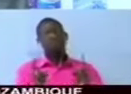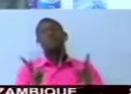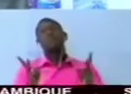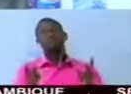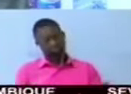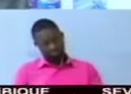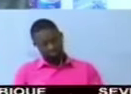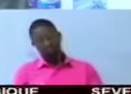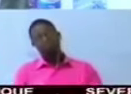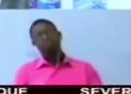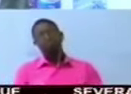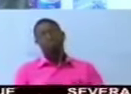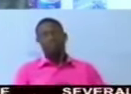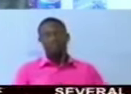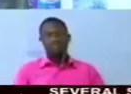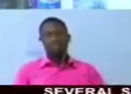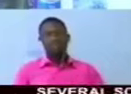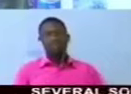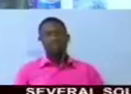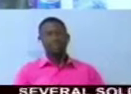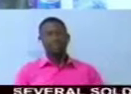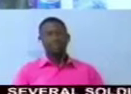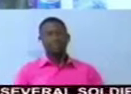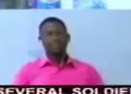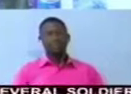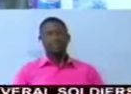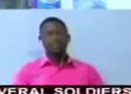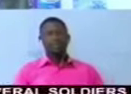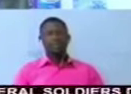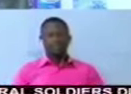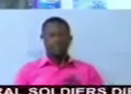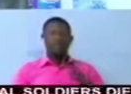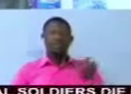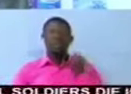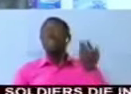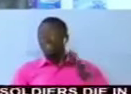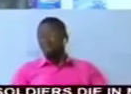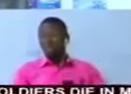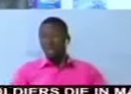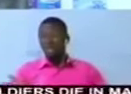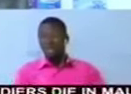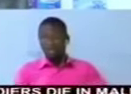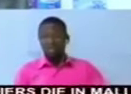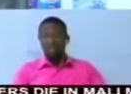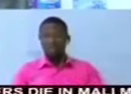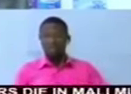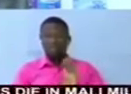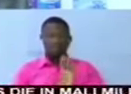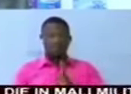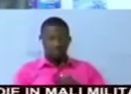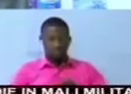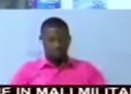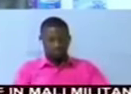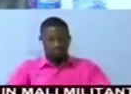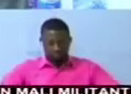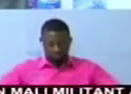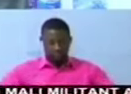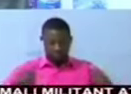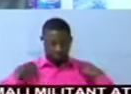welcome the idea. Because it's a towel, I have to dress up my trouser and